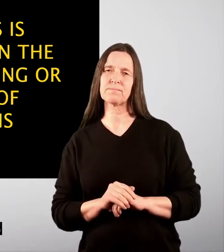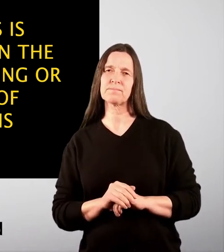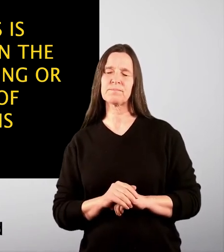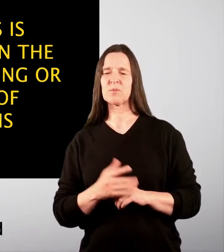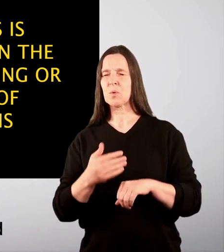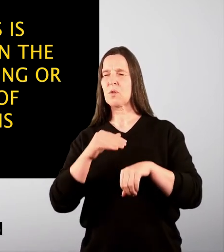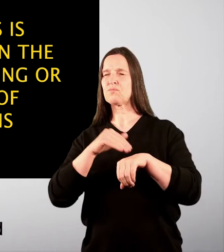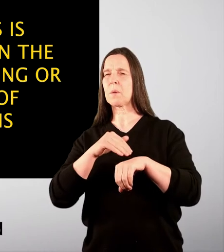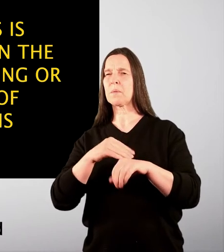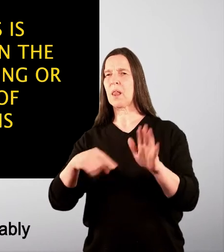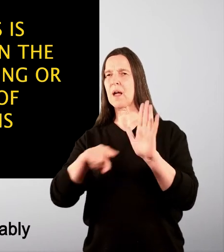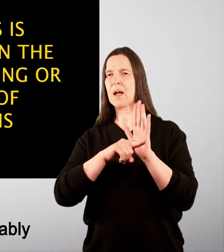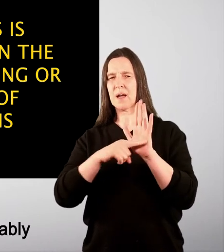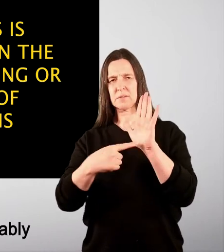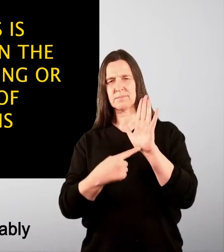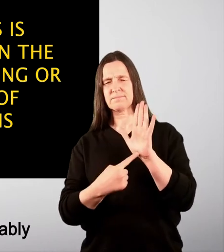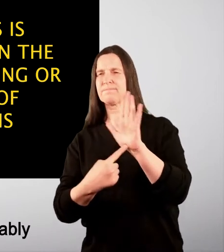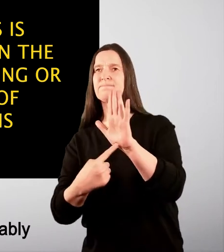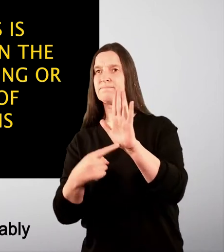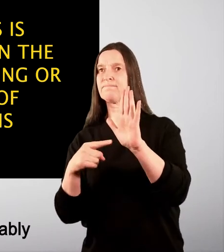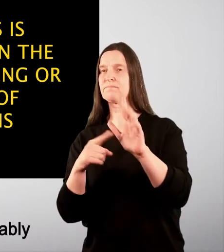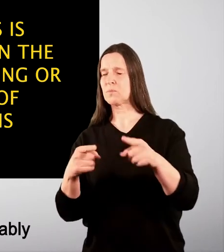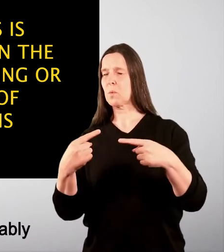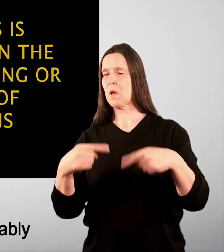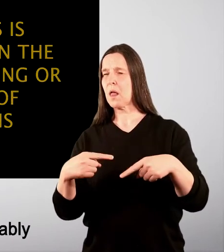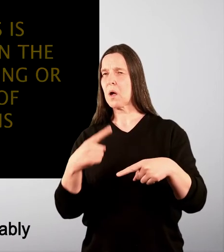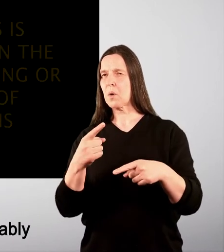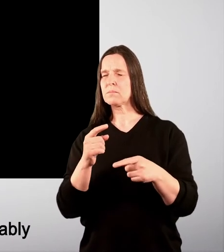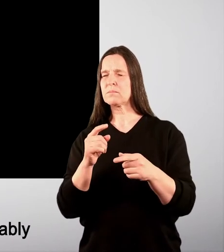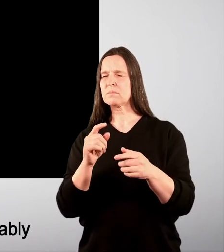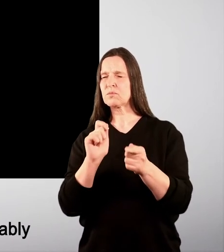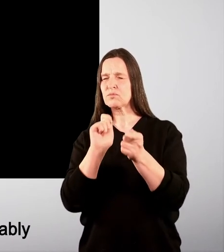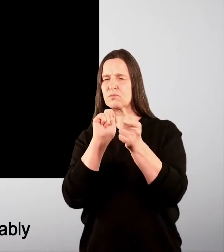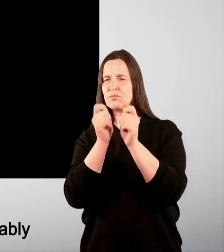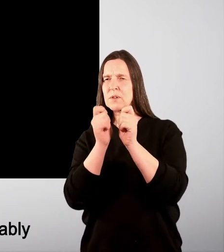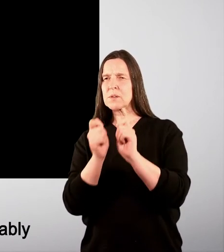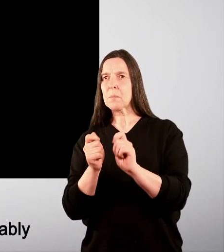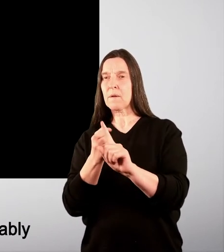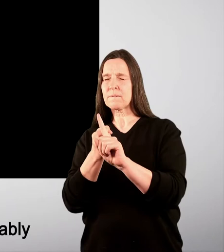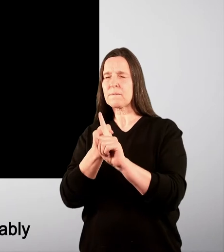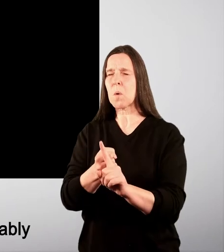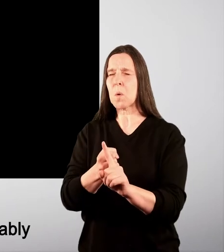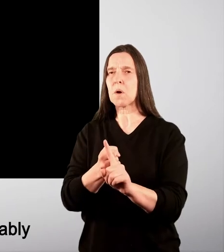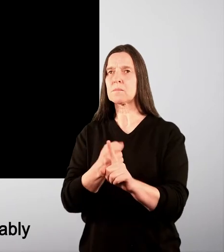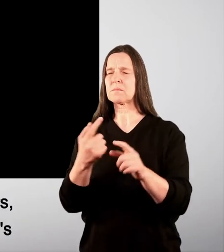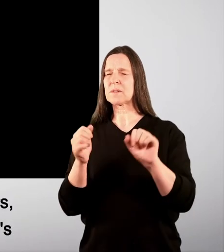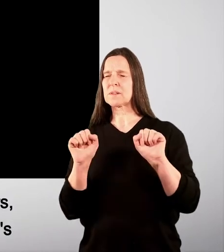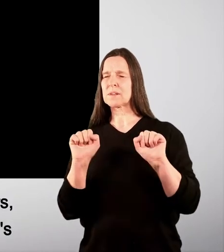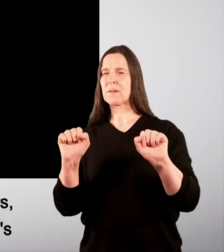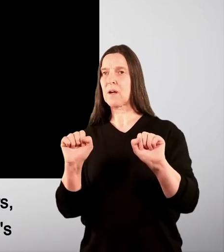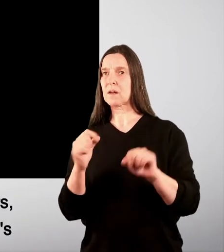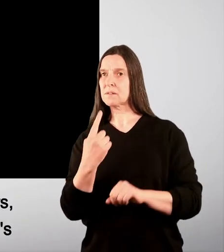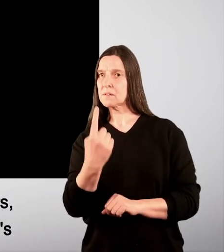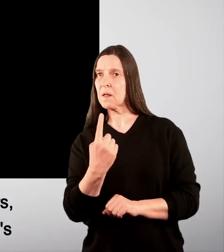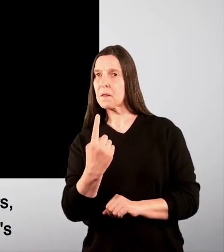of offenders or suspected persons unlawfully at large." You're allowed to use such force as is reasonably